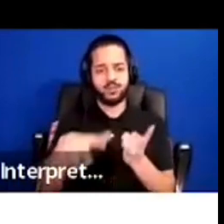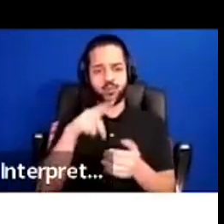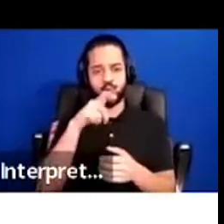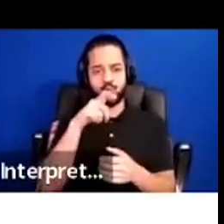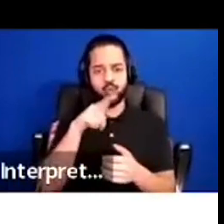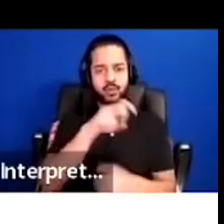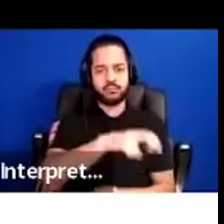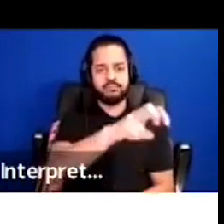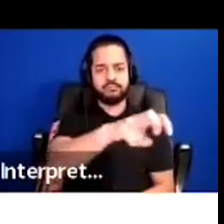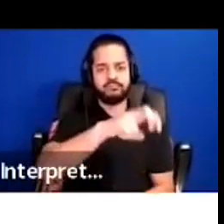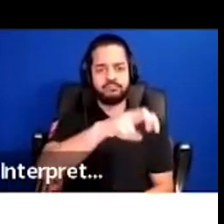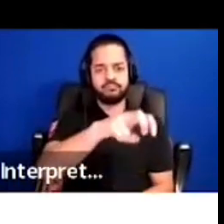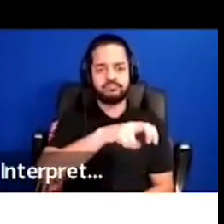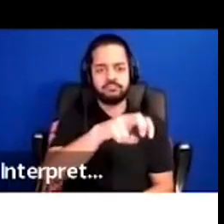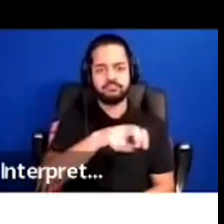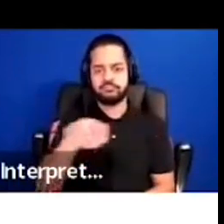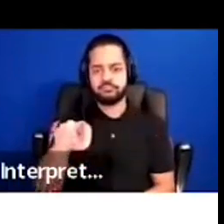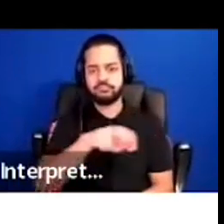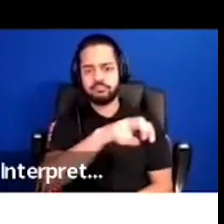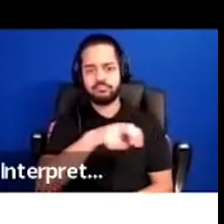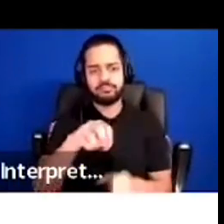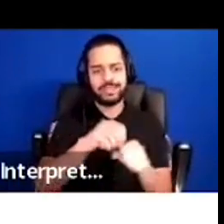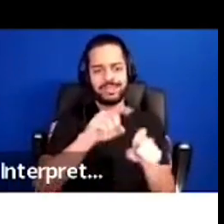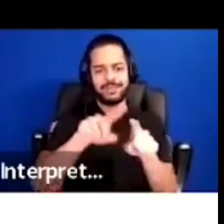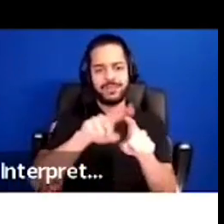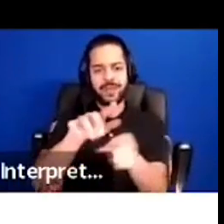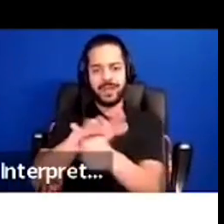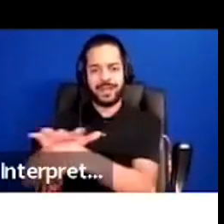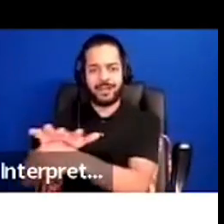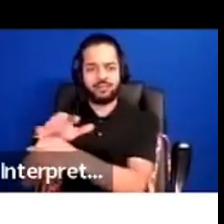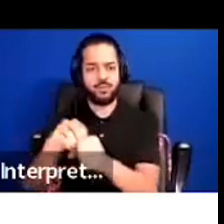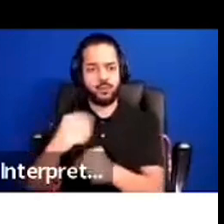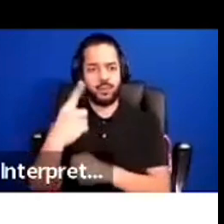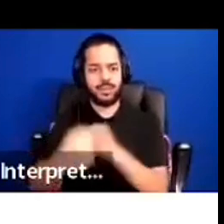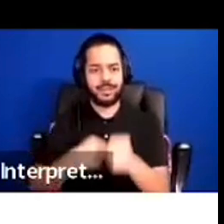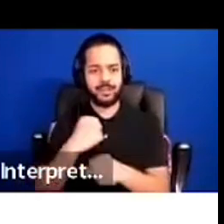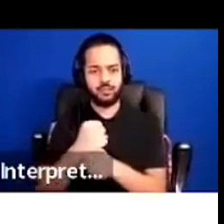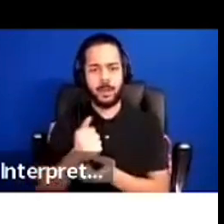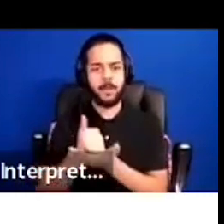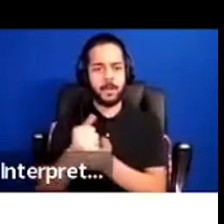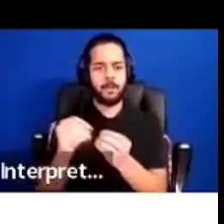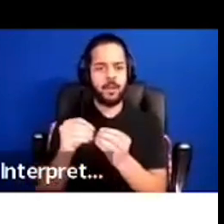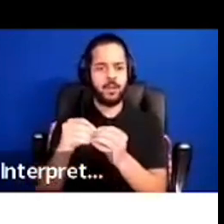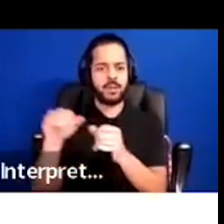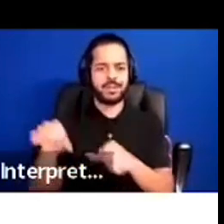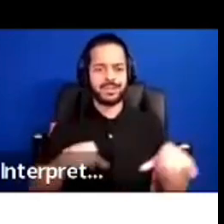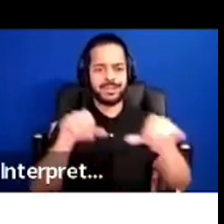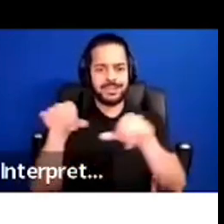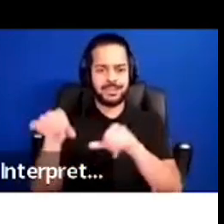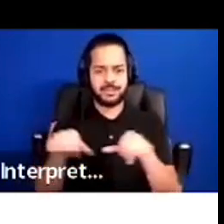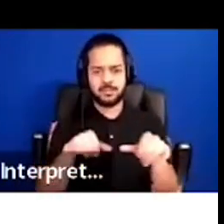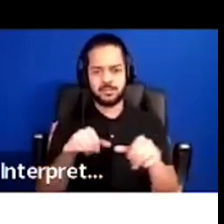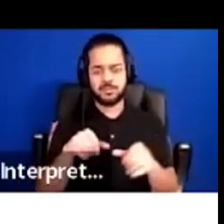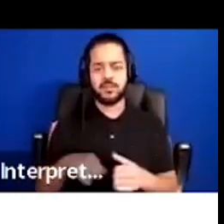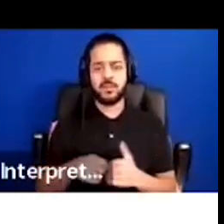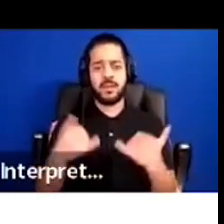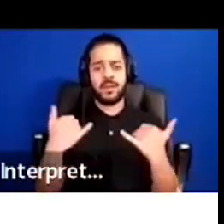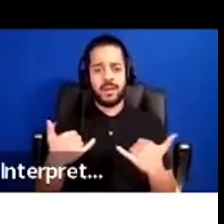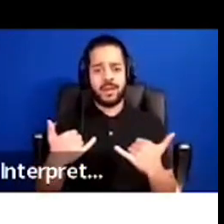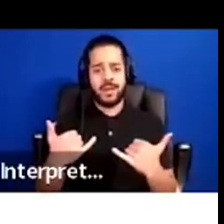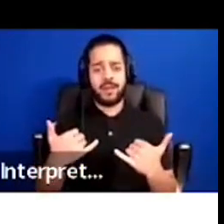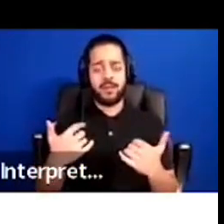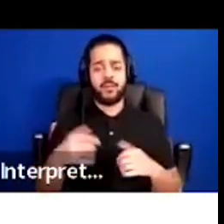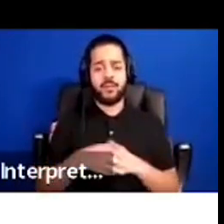times in a year. It brought that level of consistency. I think where we get into